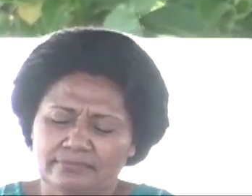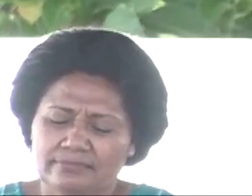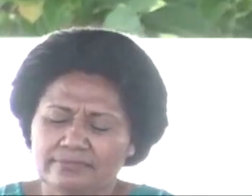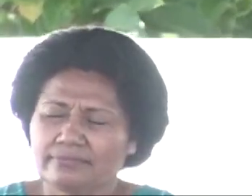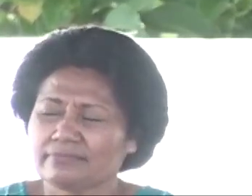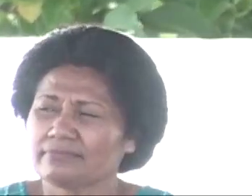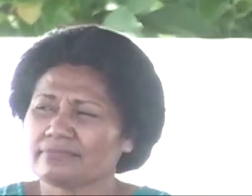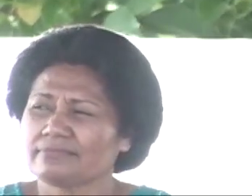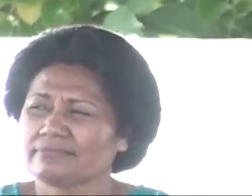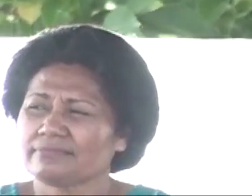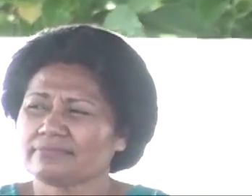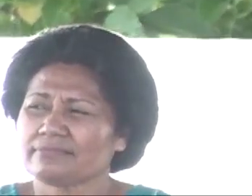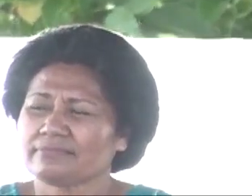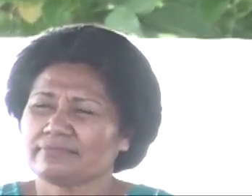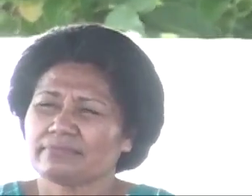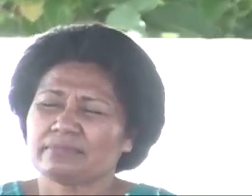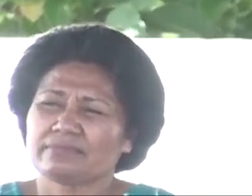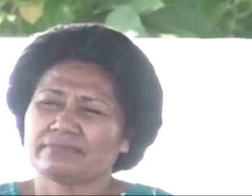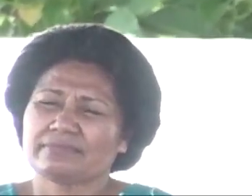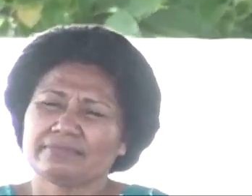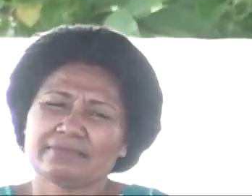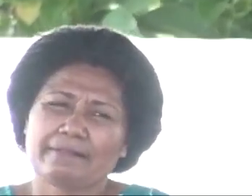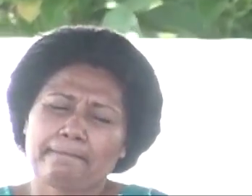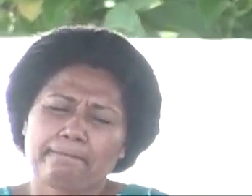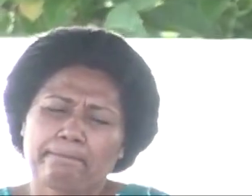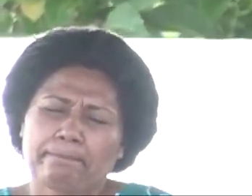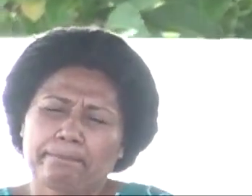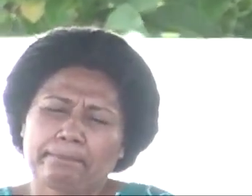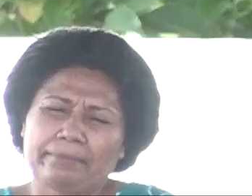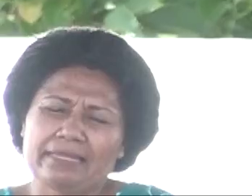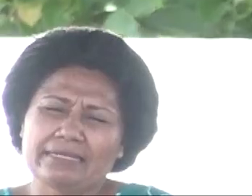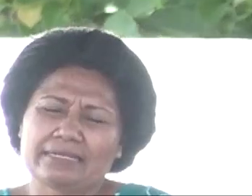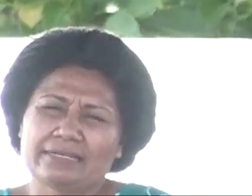you and your families a blessed Christmas and a prosperous New Year.